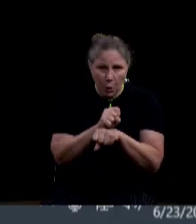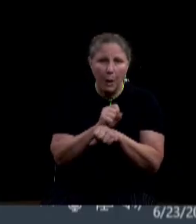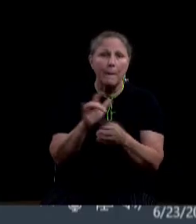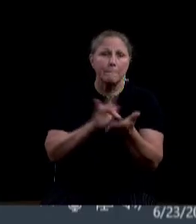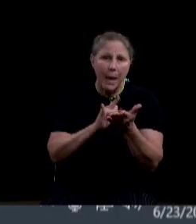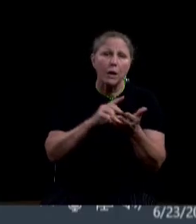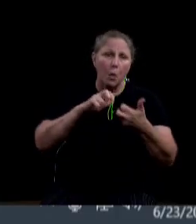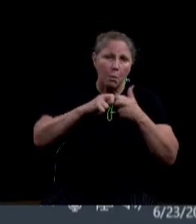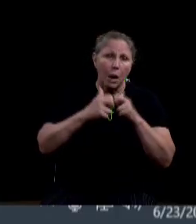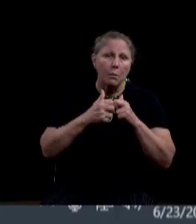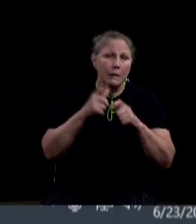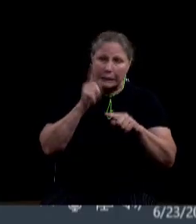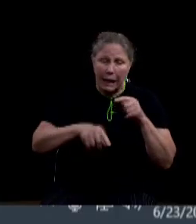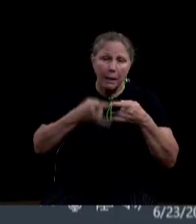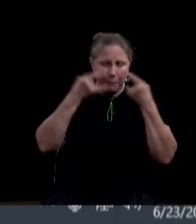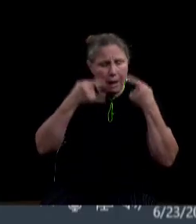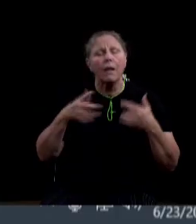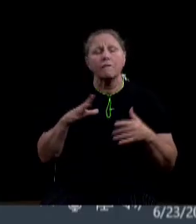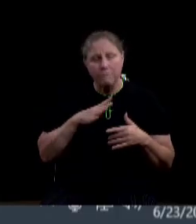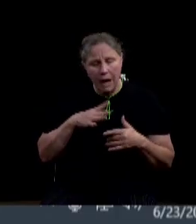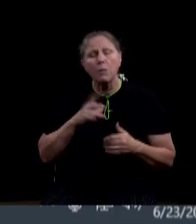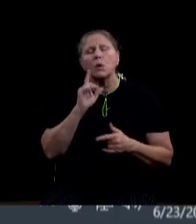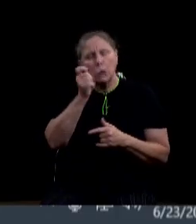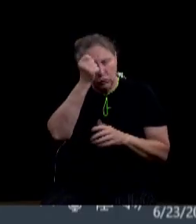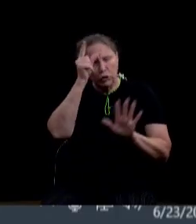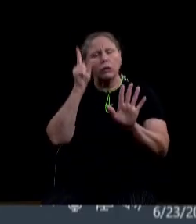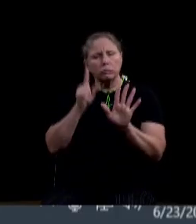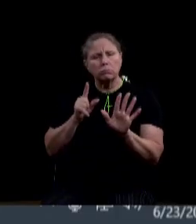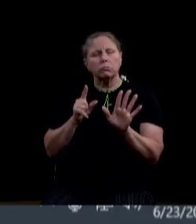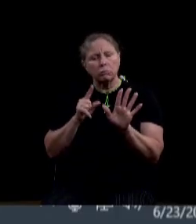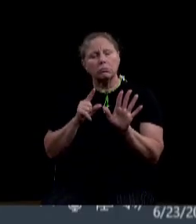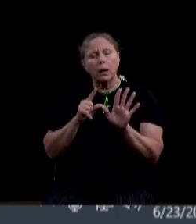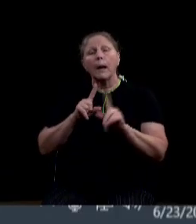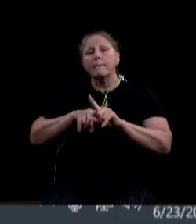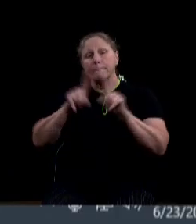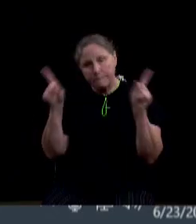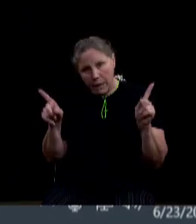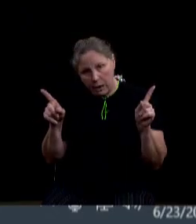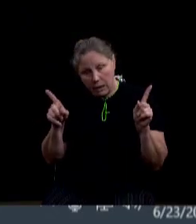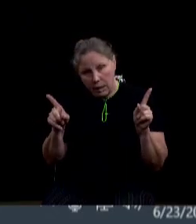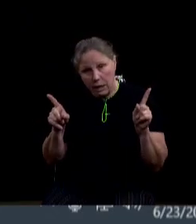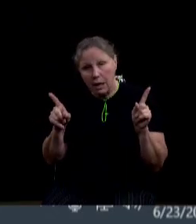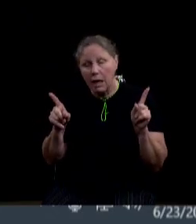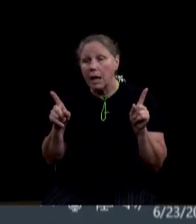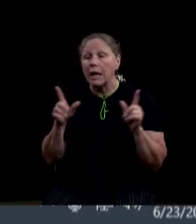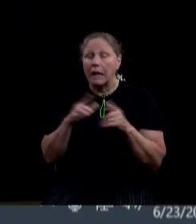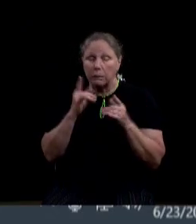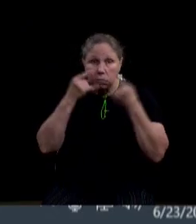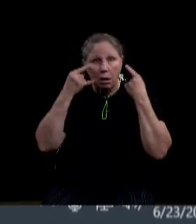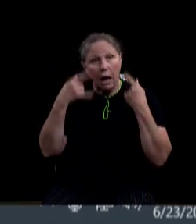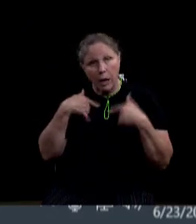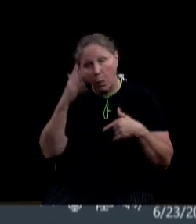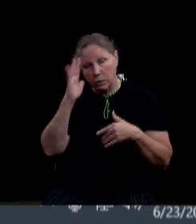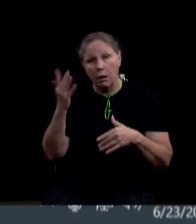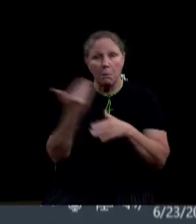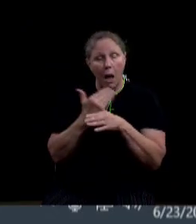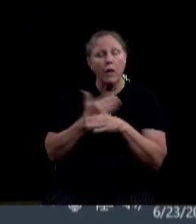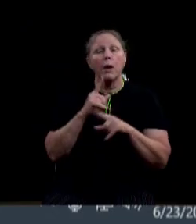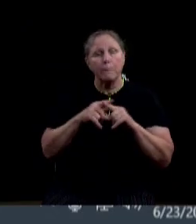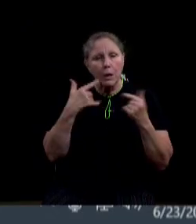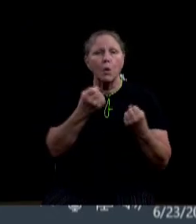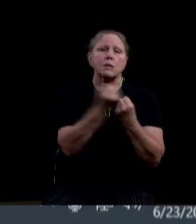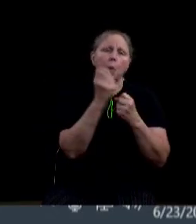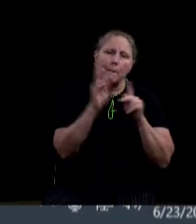understand that. But despite that inconvenience, wear a mask and go support a business. They're not the ones to be punished if